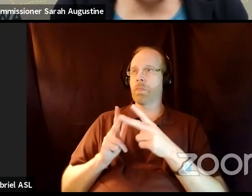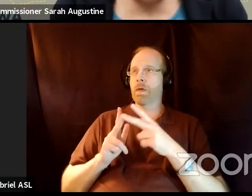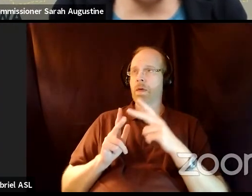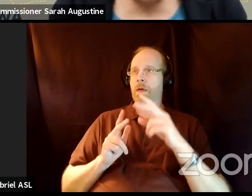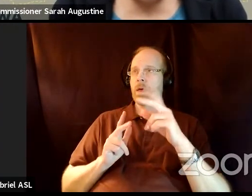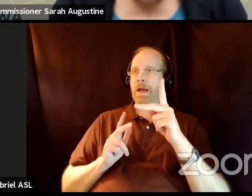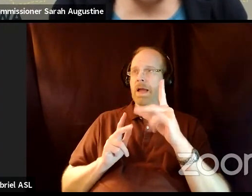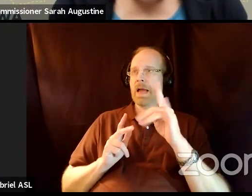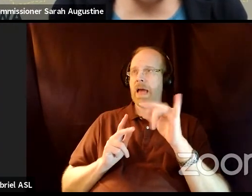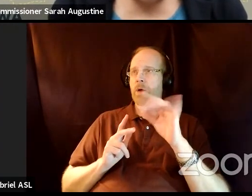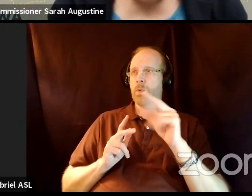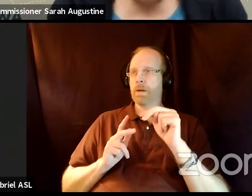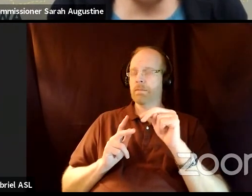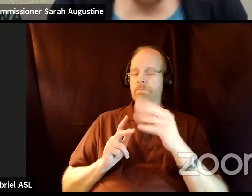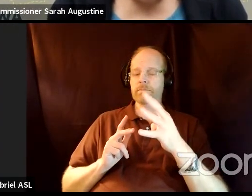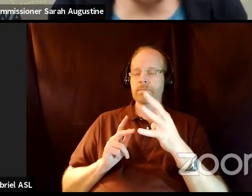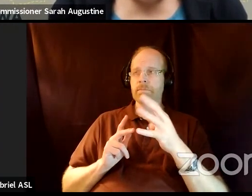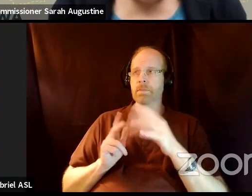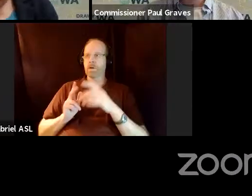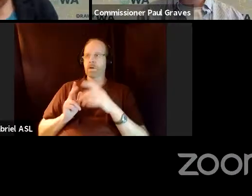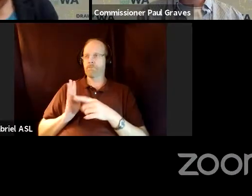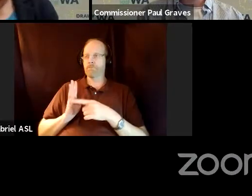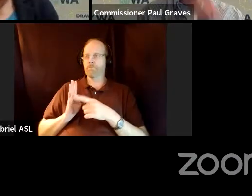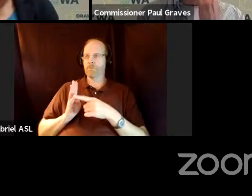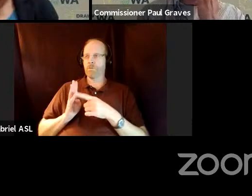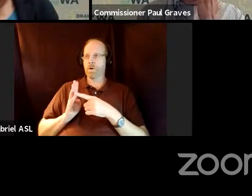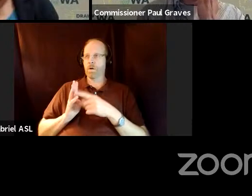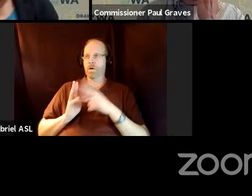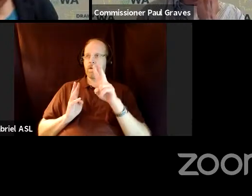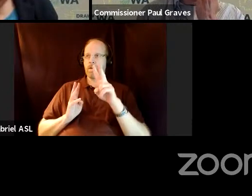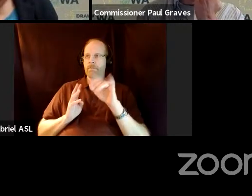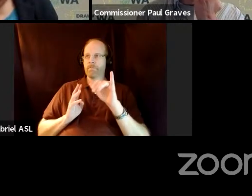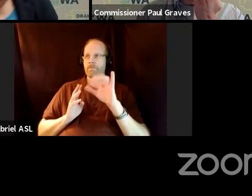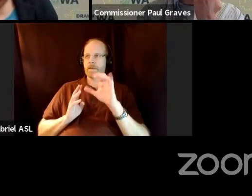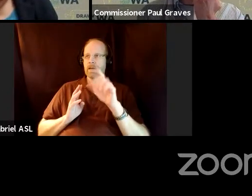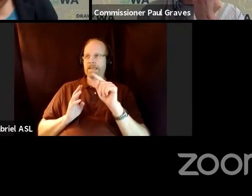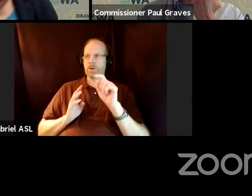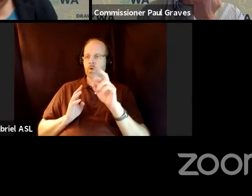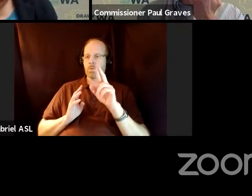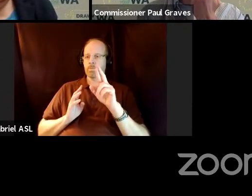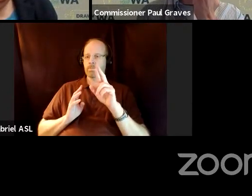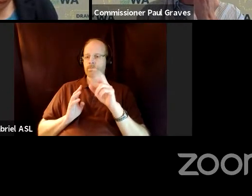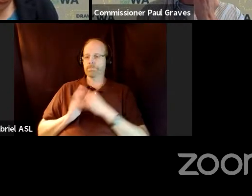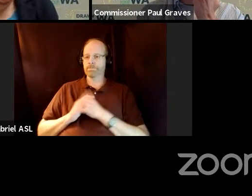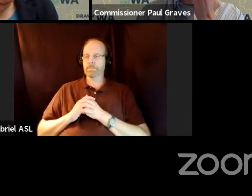McMichael, and Victor Menjarez.